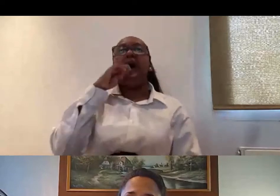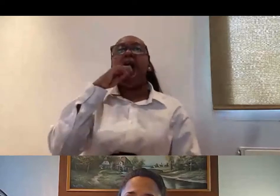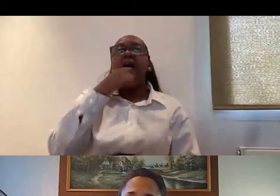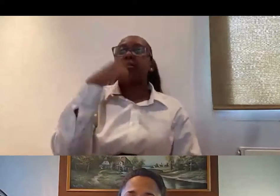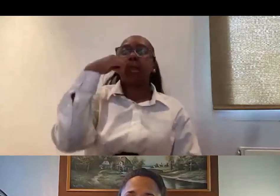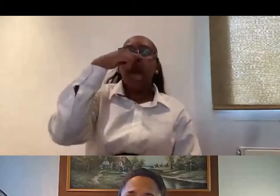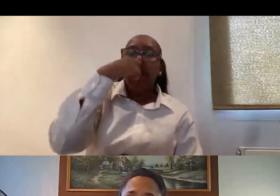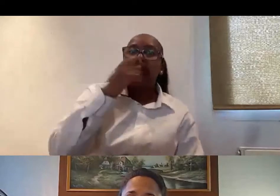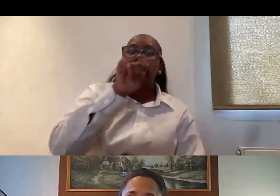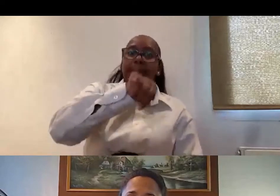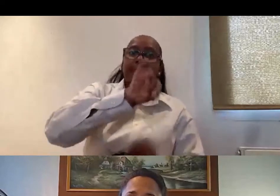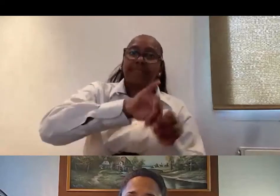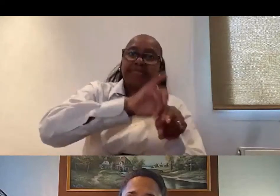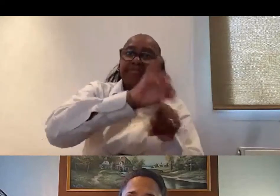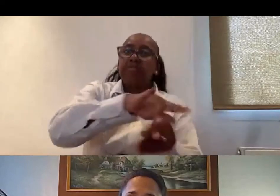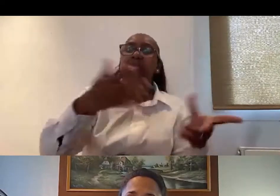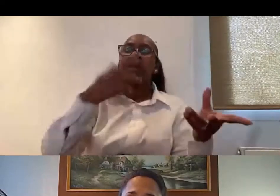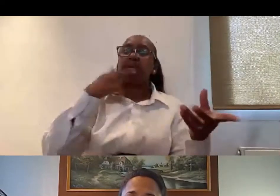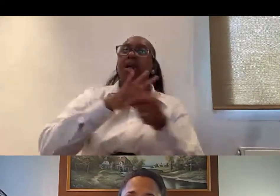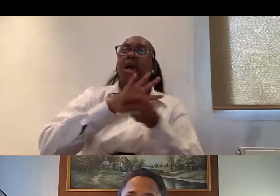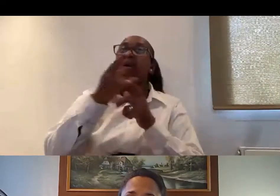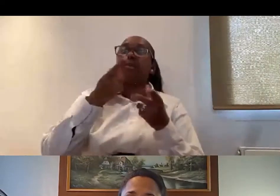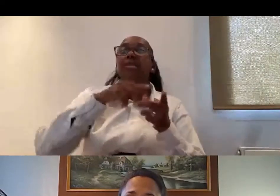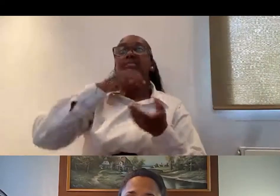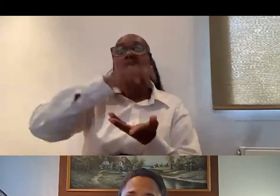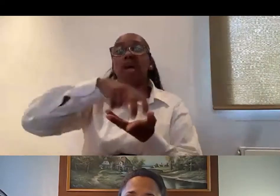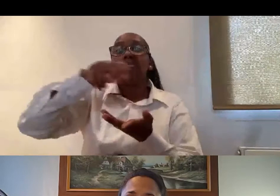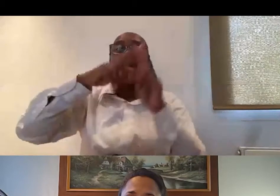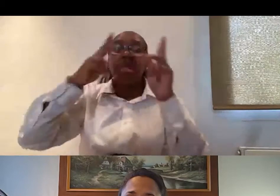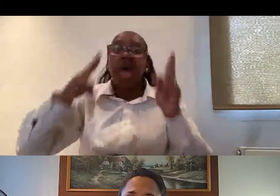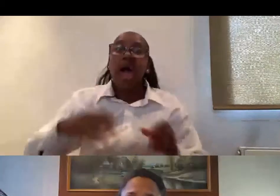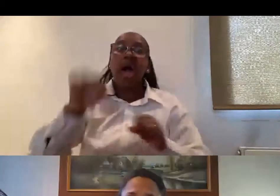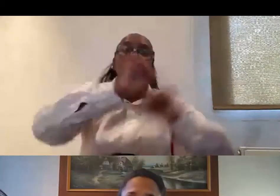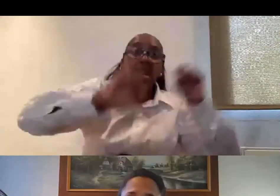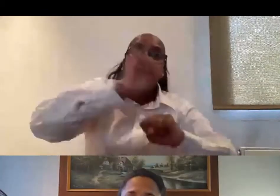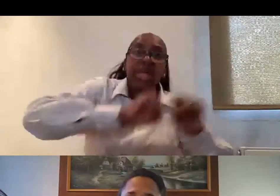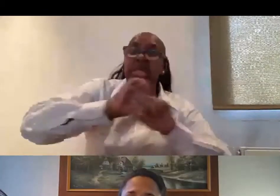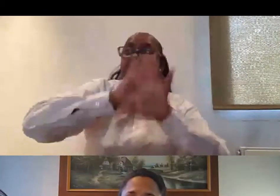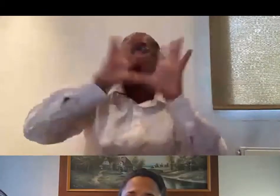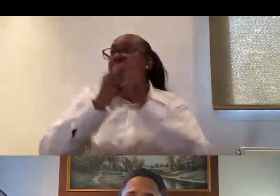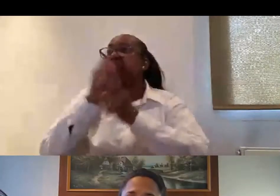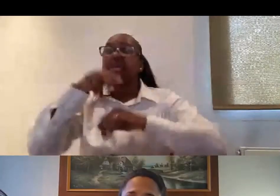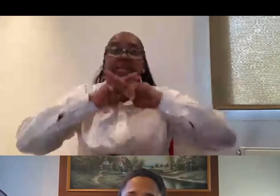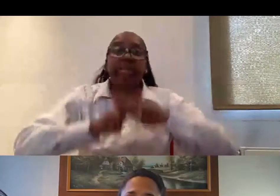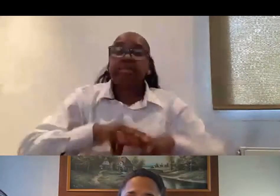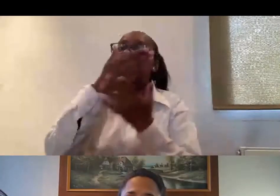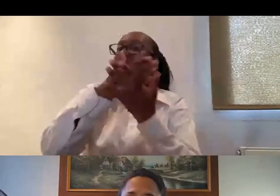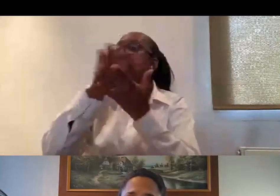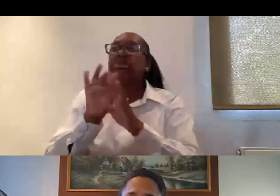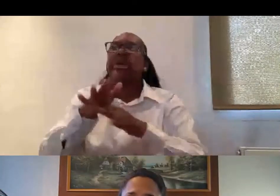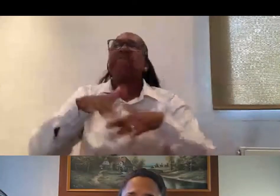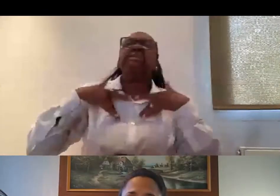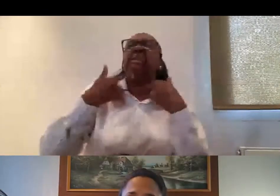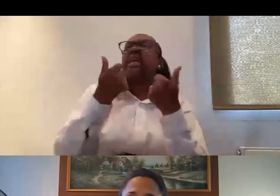couple of weeks, thinking, well, I'll be back to work in another week, doing a bit of kitchen cleaning, sitting down in between, not